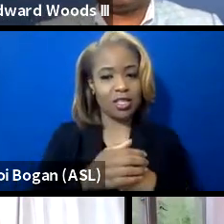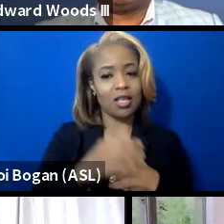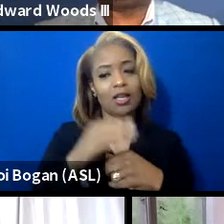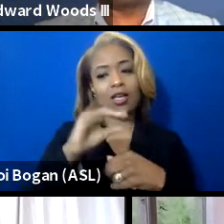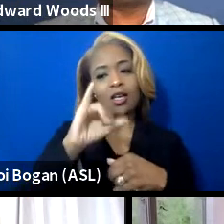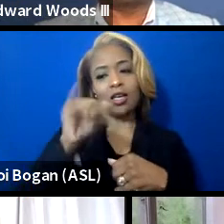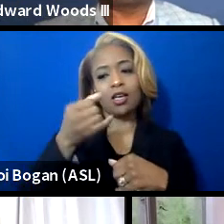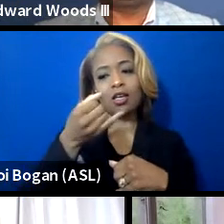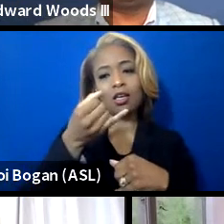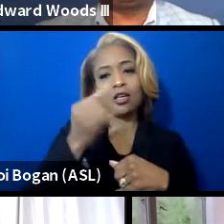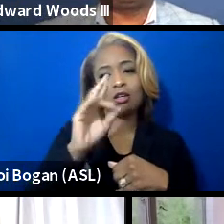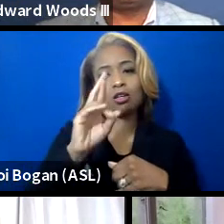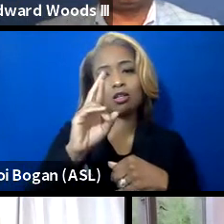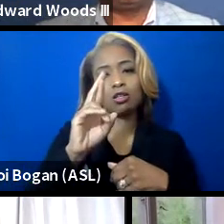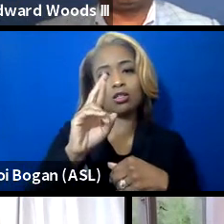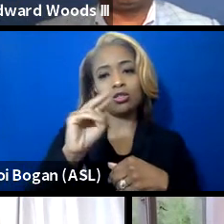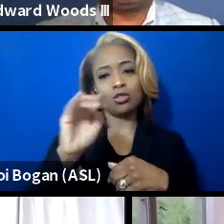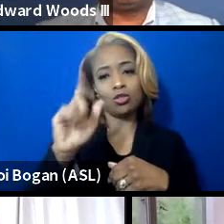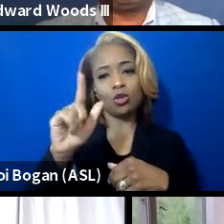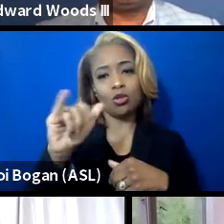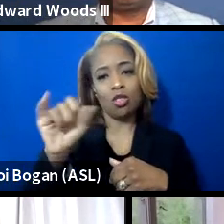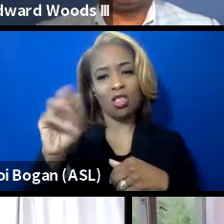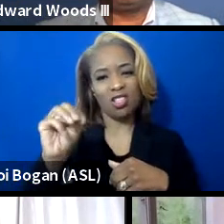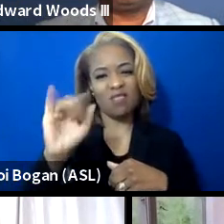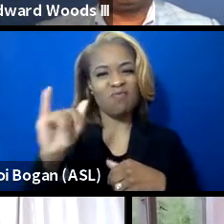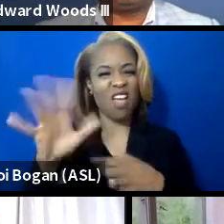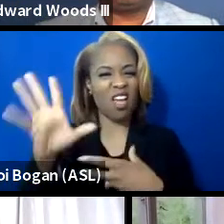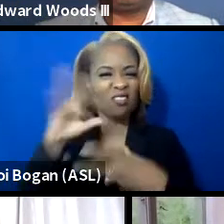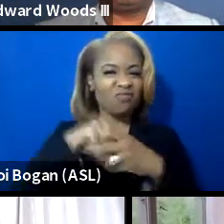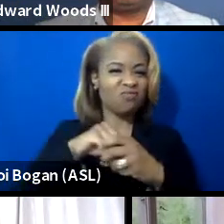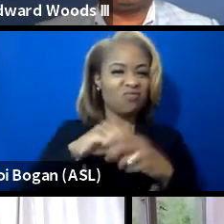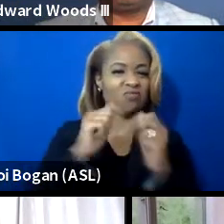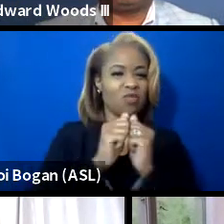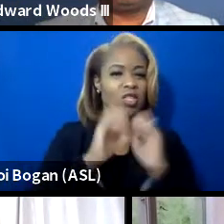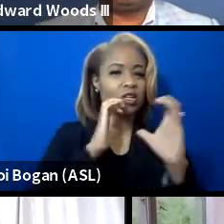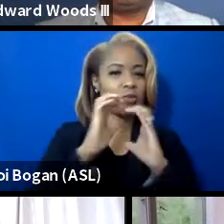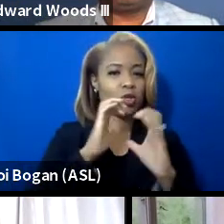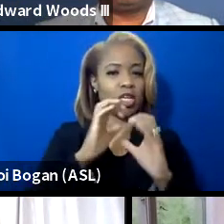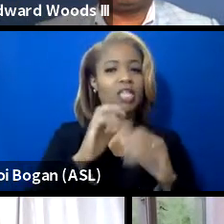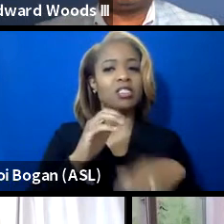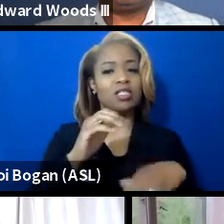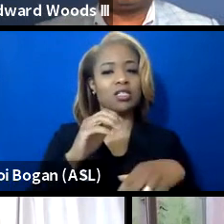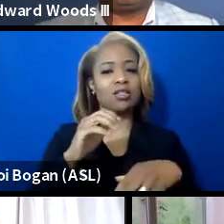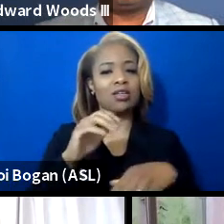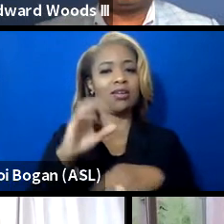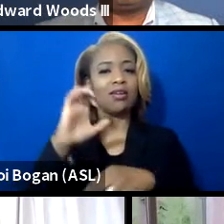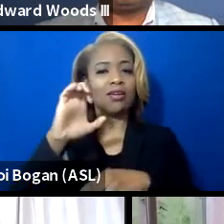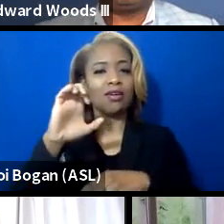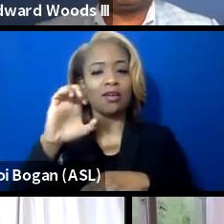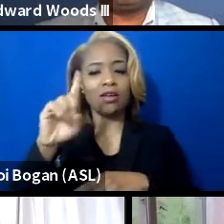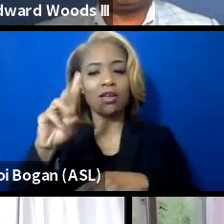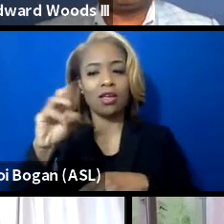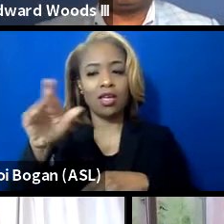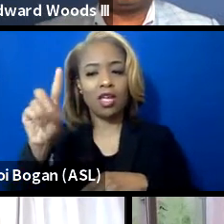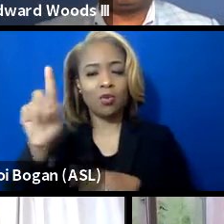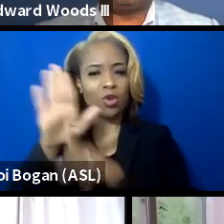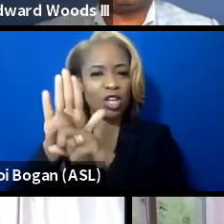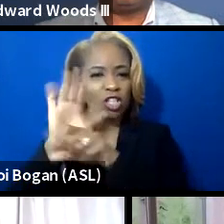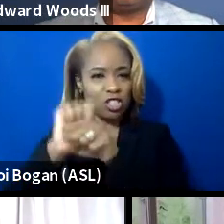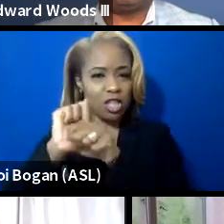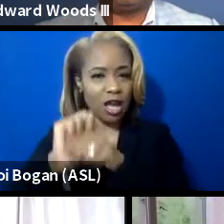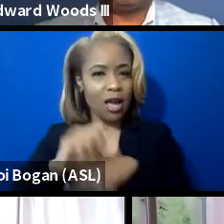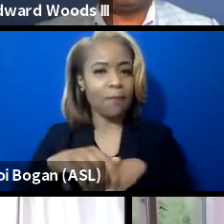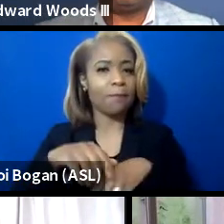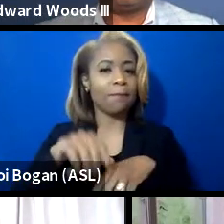journalism, all that goes with the communications that Edward has to do, the marketing part and the putting